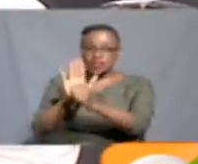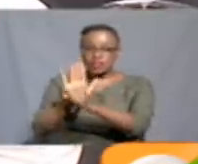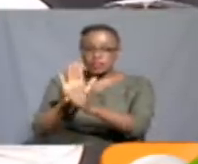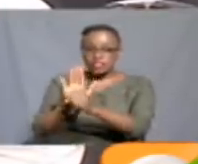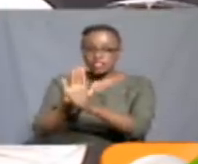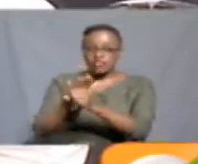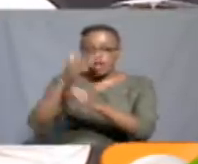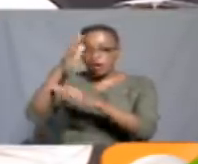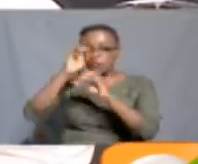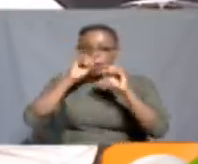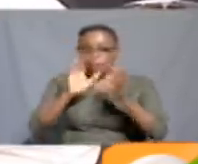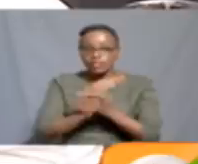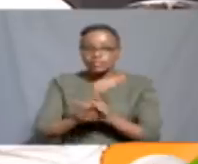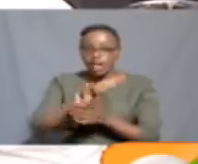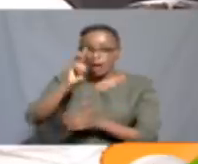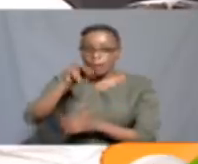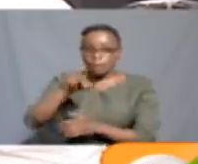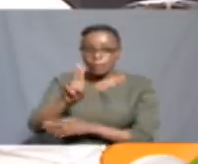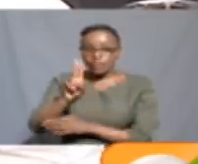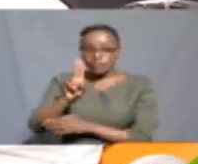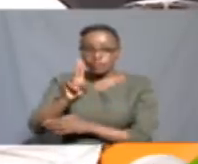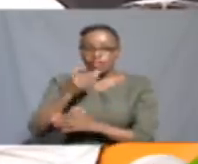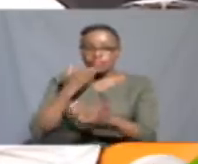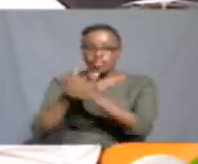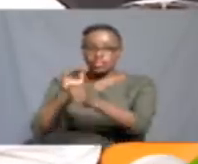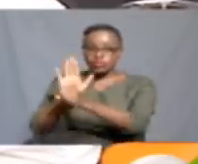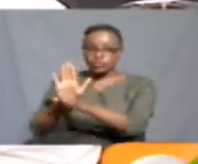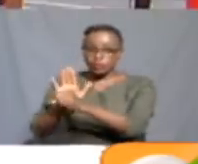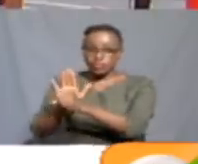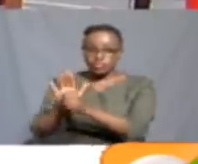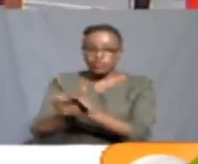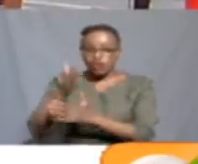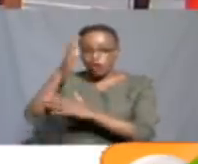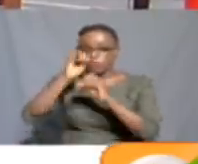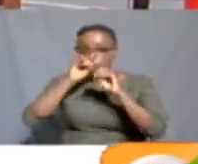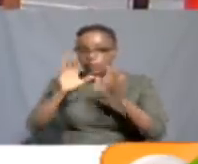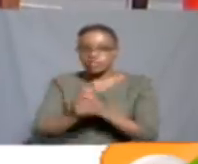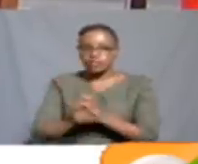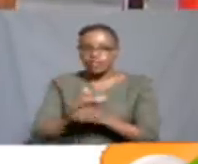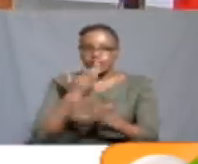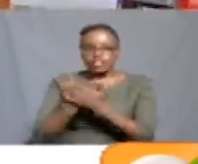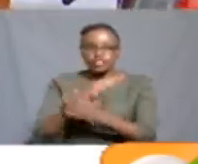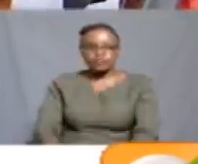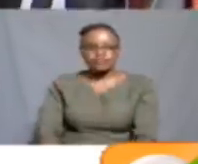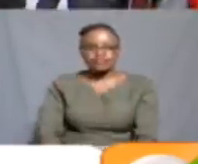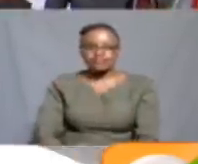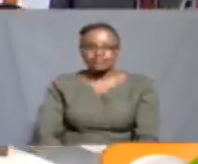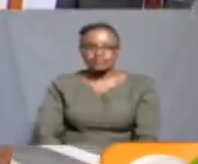Good night. God bless. Manu, thank you, sir. God bless you. Thank you so much.